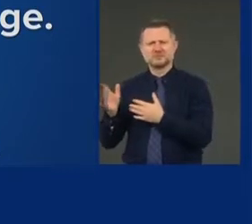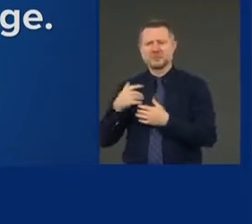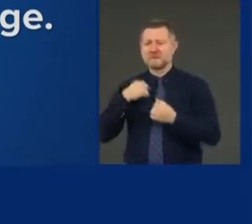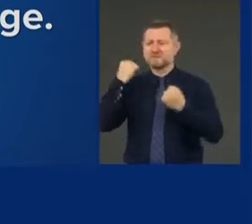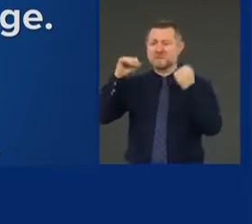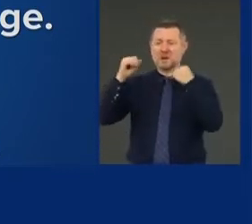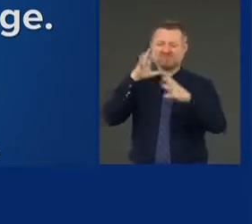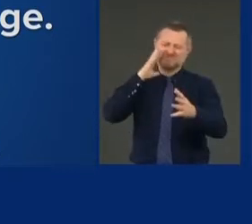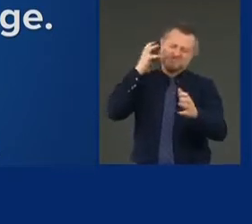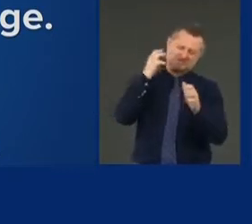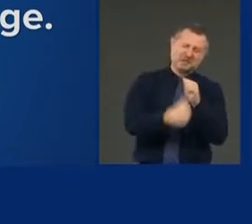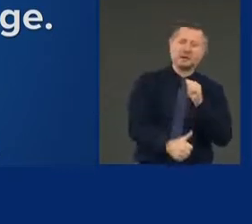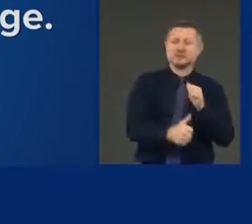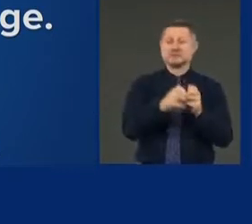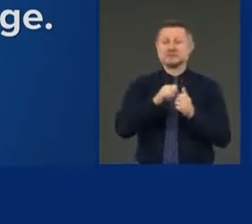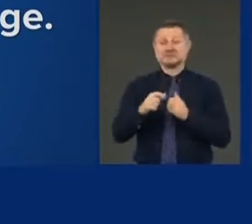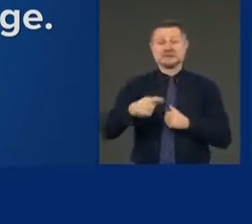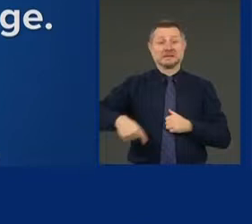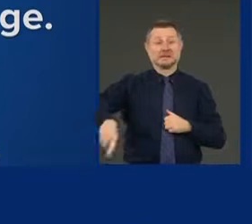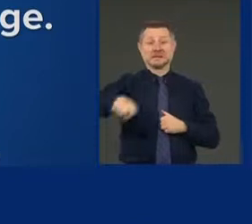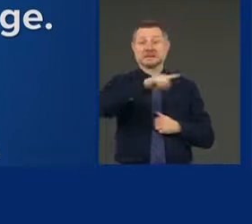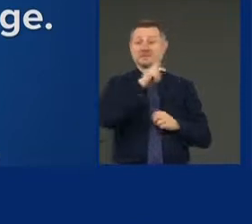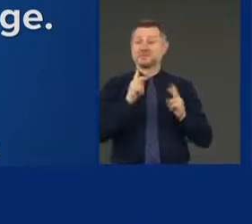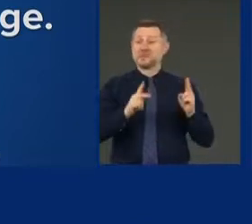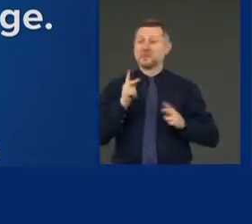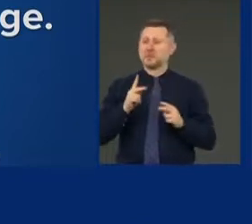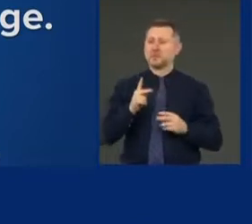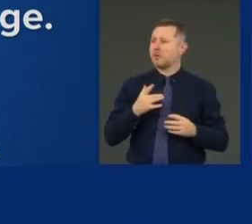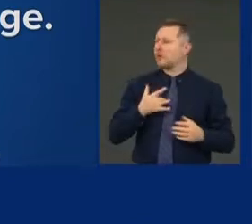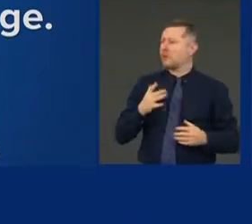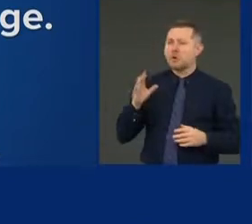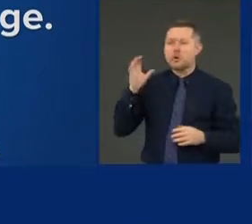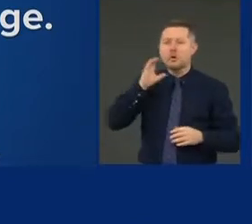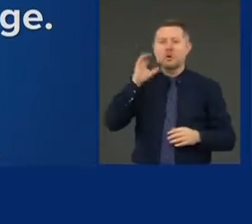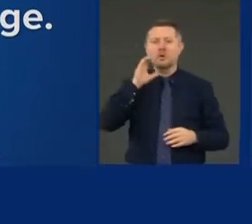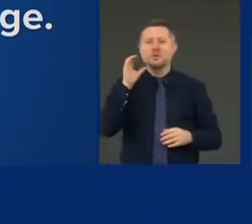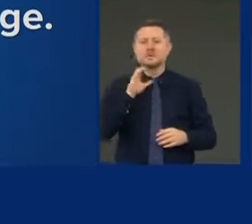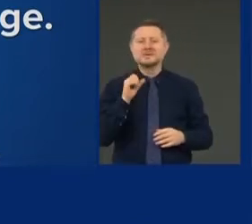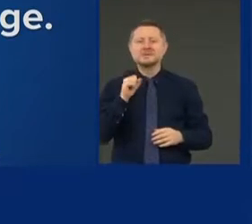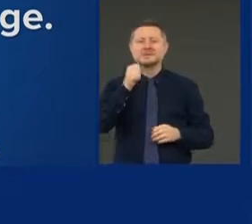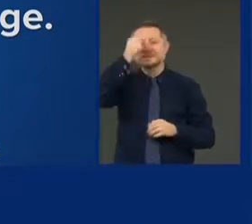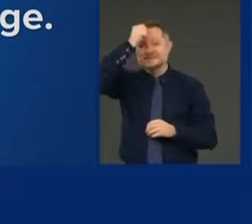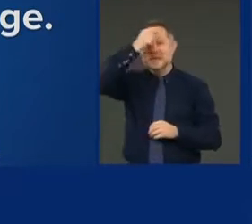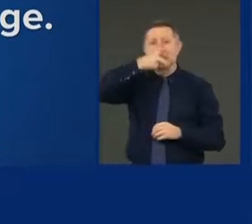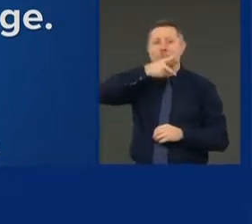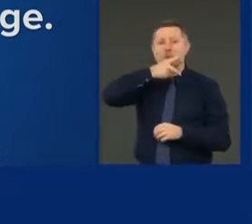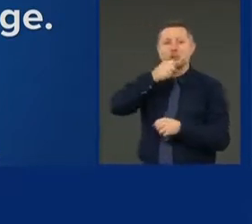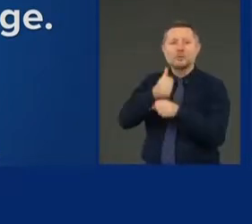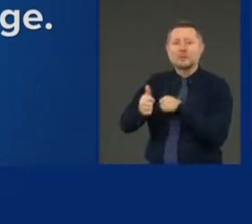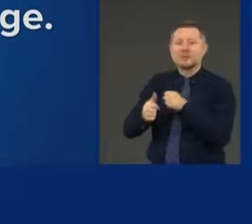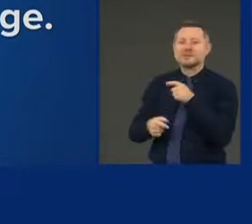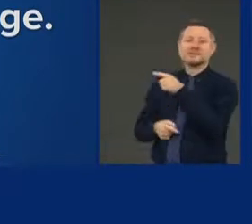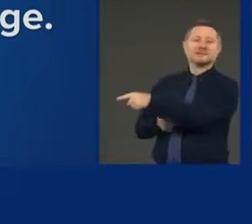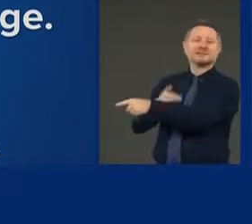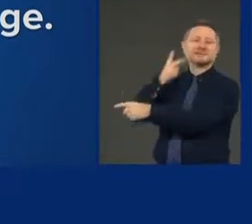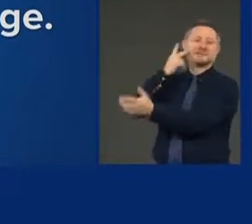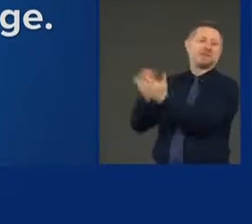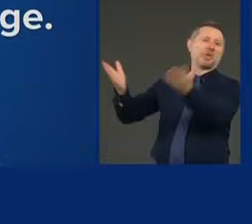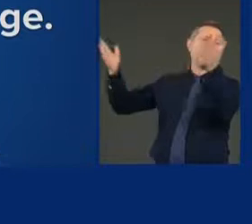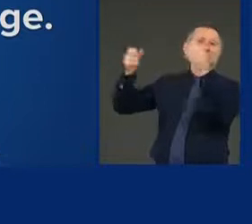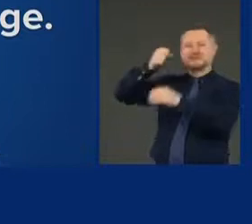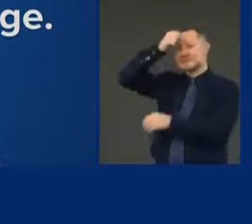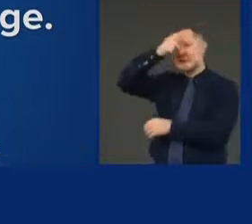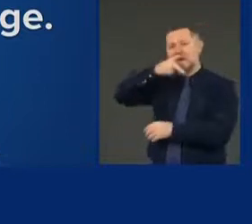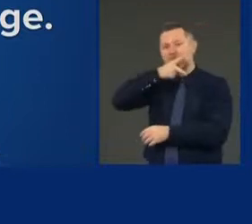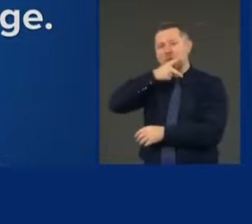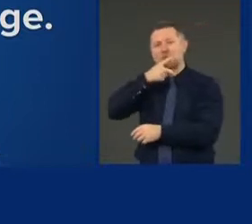who would choose to scapegoat to point to the violence rather than the action that